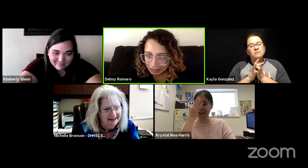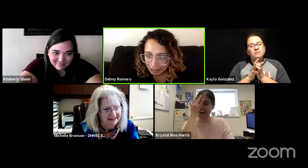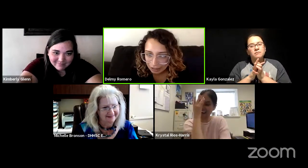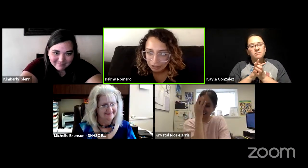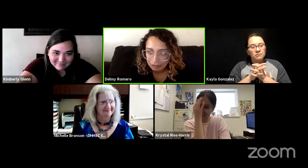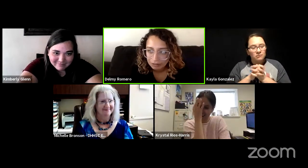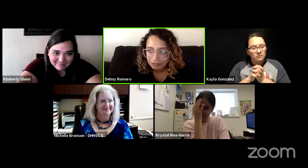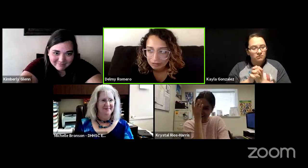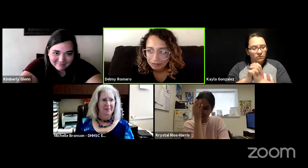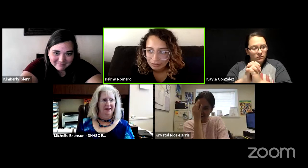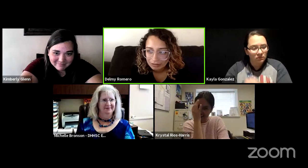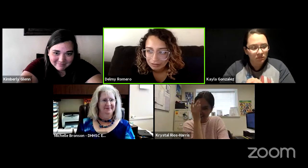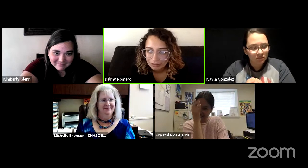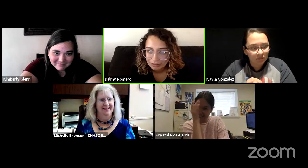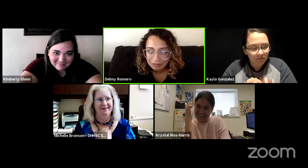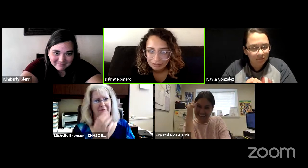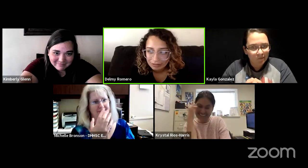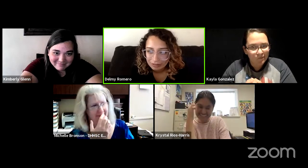I think, oh.